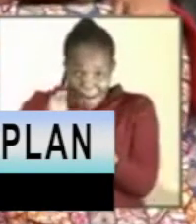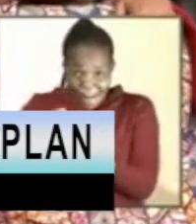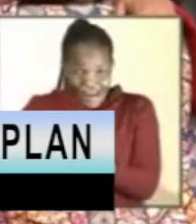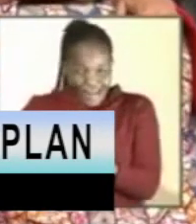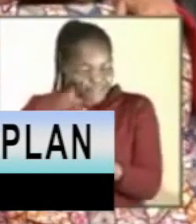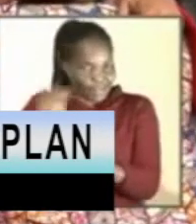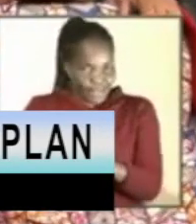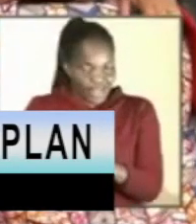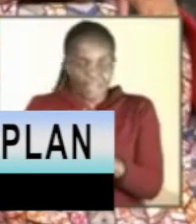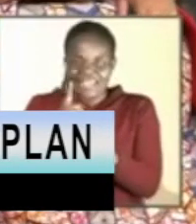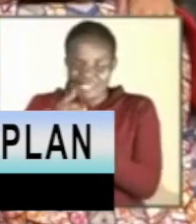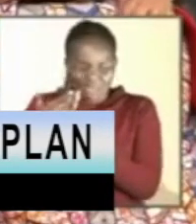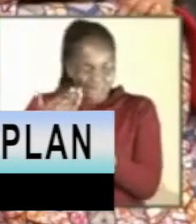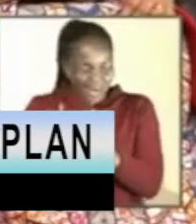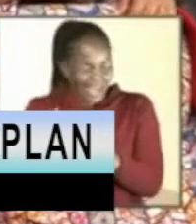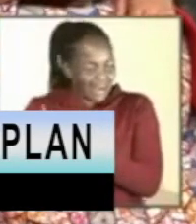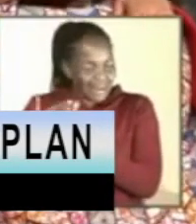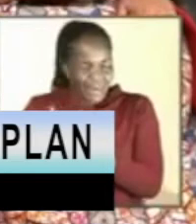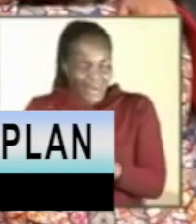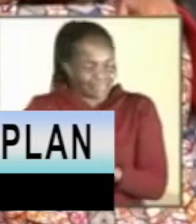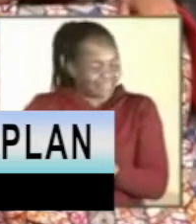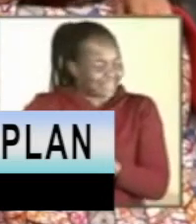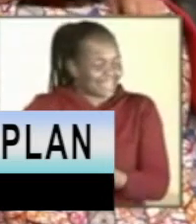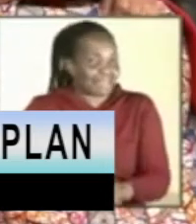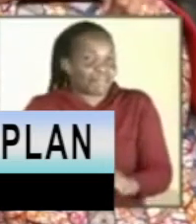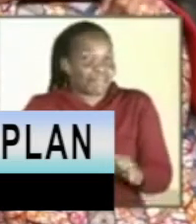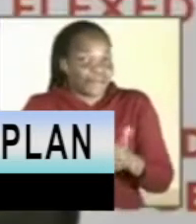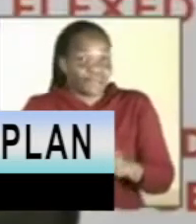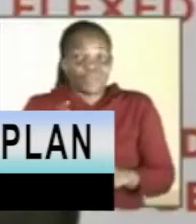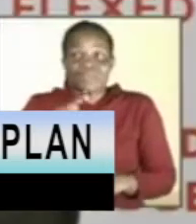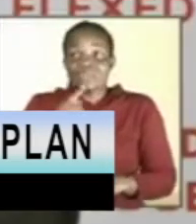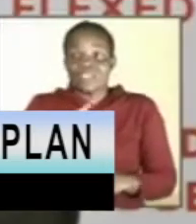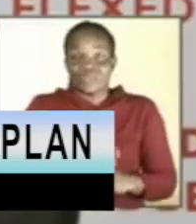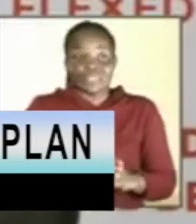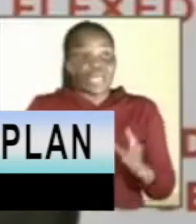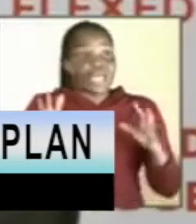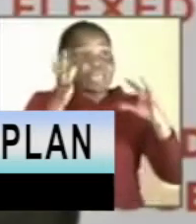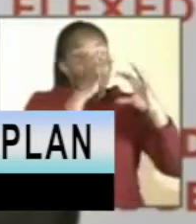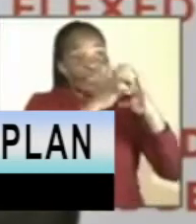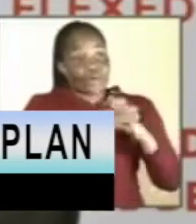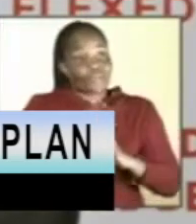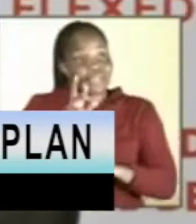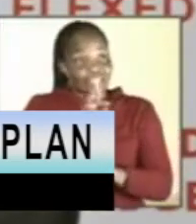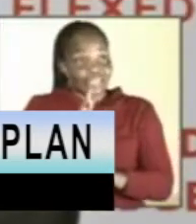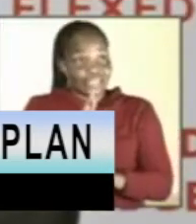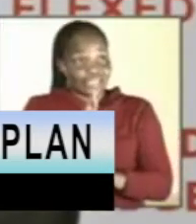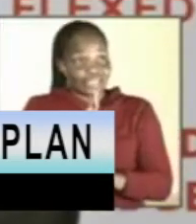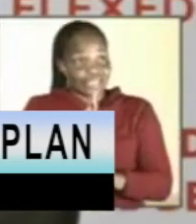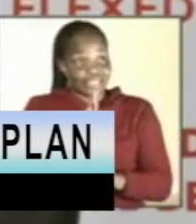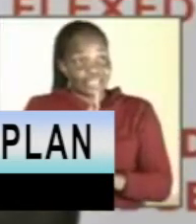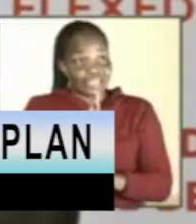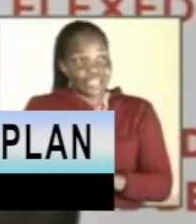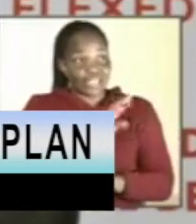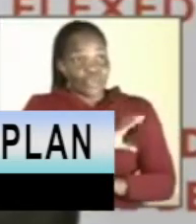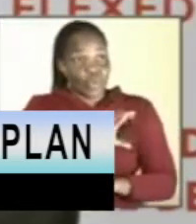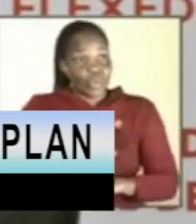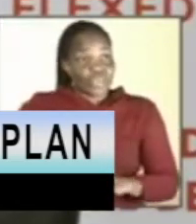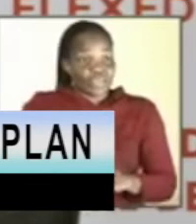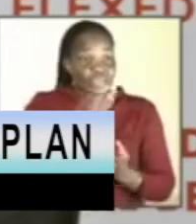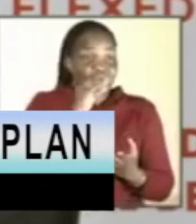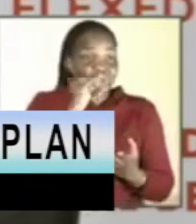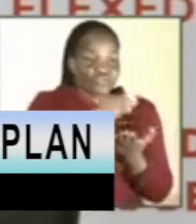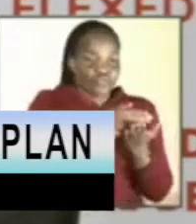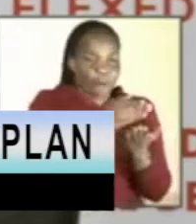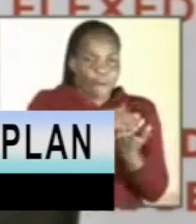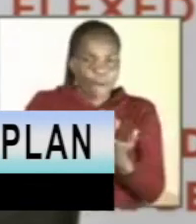well. I should have also mentioned that Khomas Regional Council have been distributing food parcels to